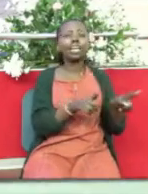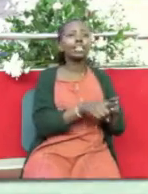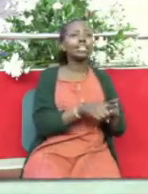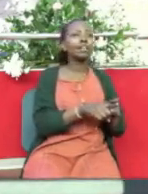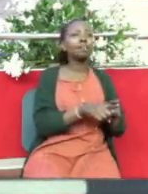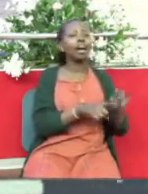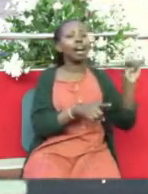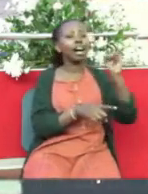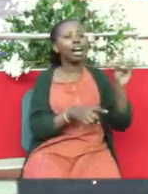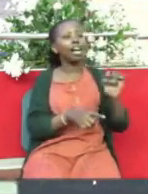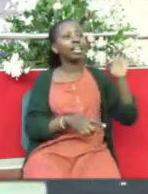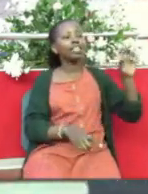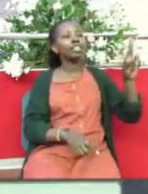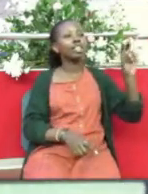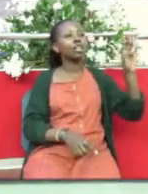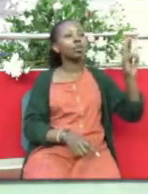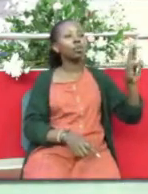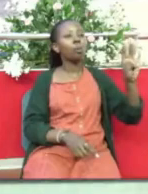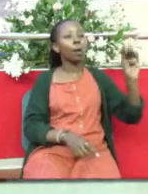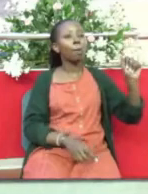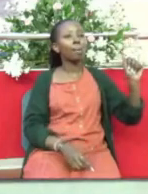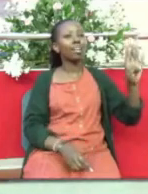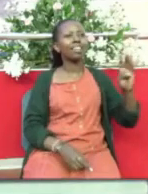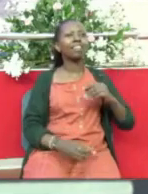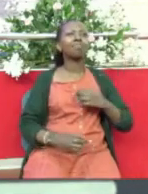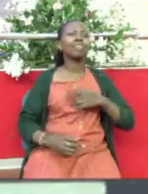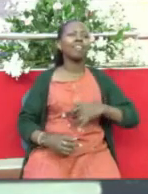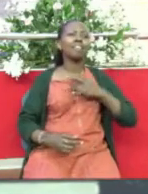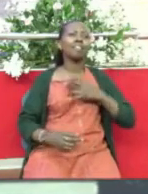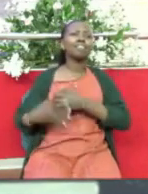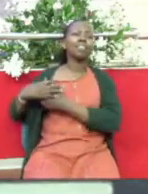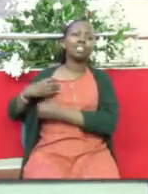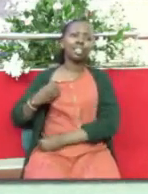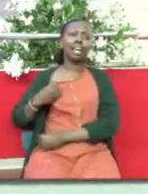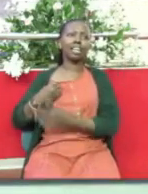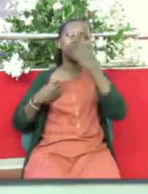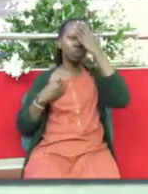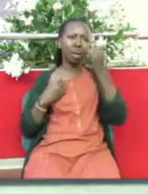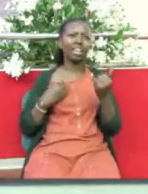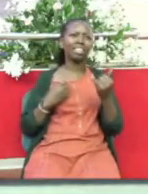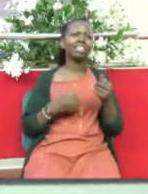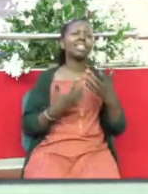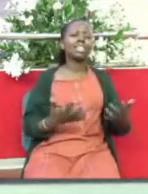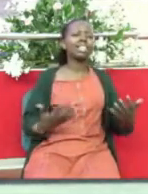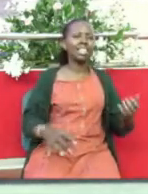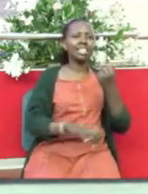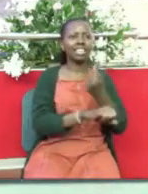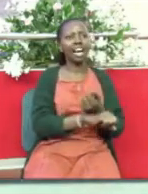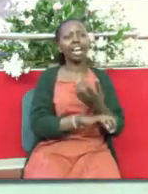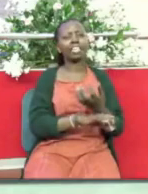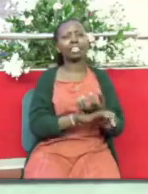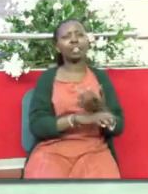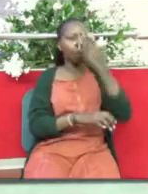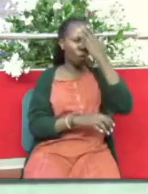things become thick in your life, the first thing you normally think of is quitting. Na hivyo basi hivi ndivyo vita ambavyo ilikuwa vinaendelea. Na hivyo basi he